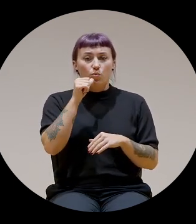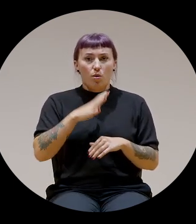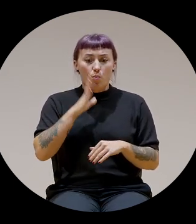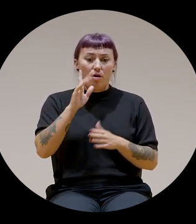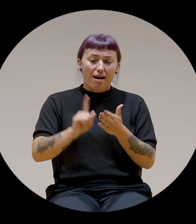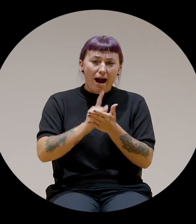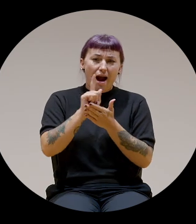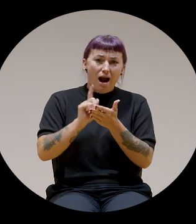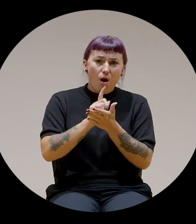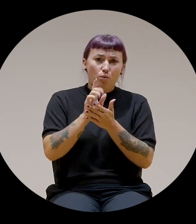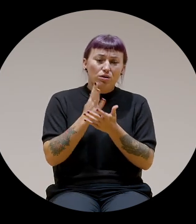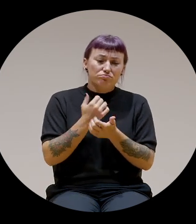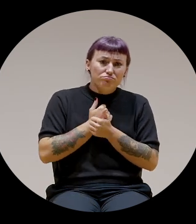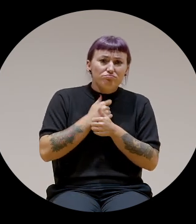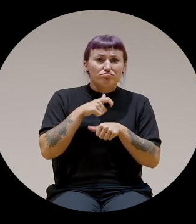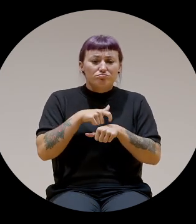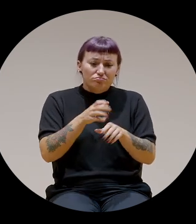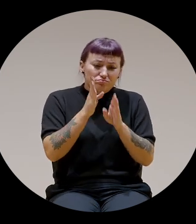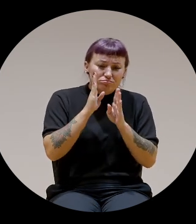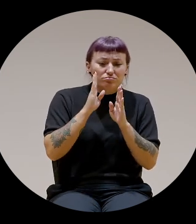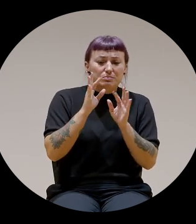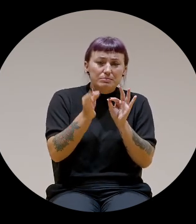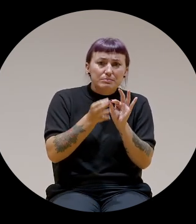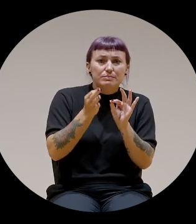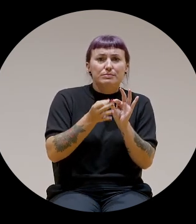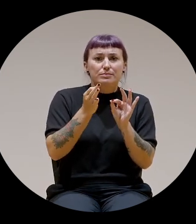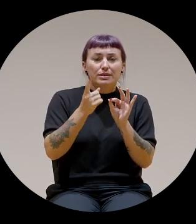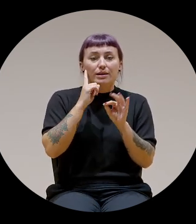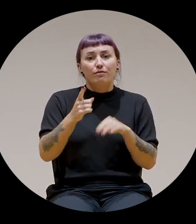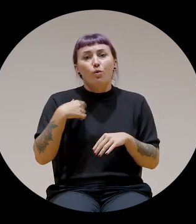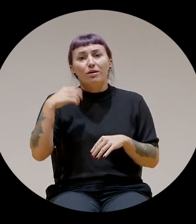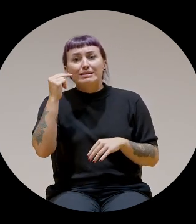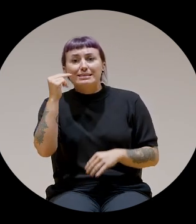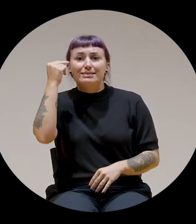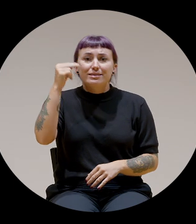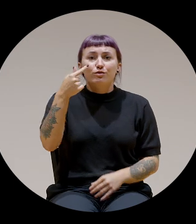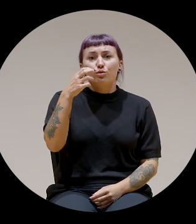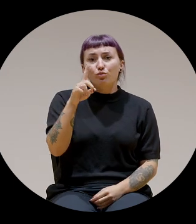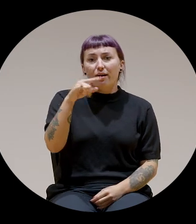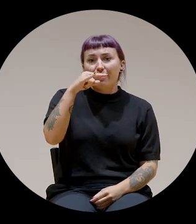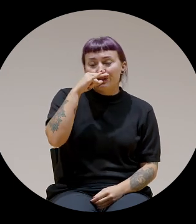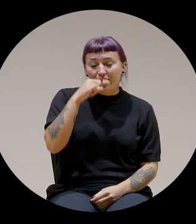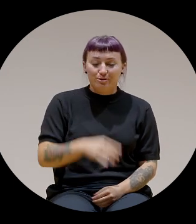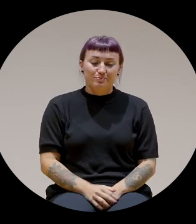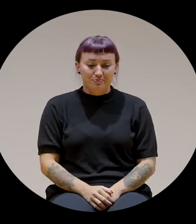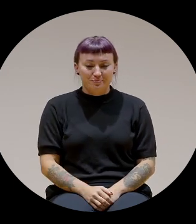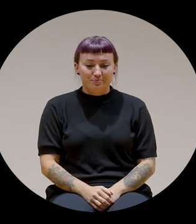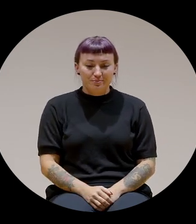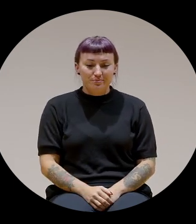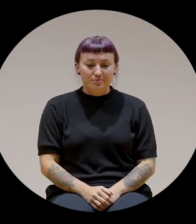of loving time and attention beating a cradle board for a niece or a nephew or a grandchild in